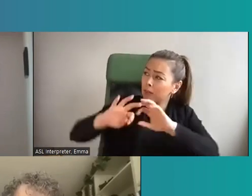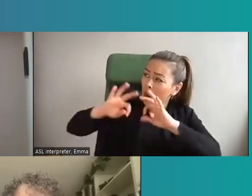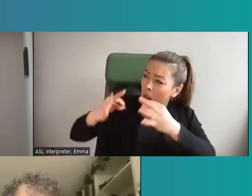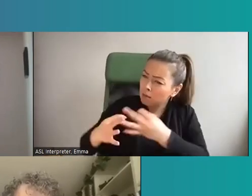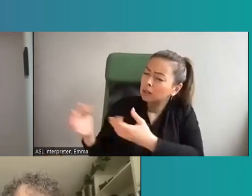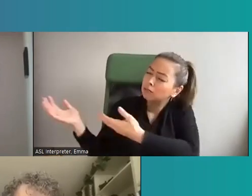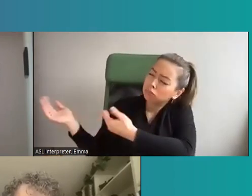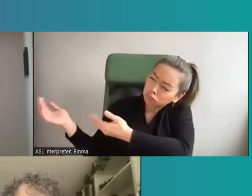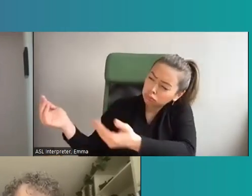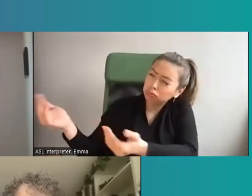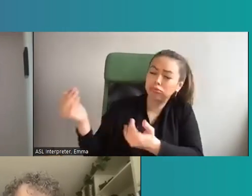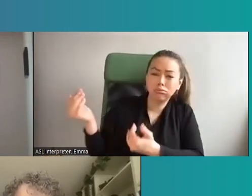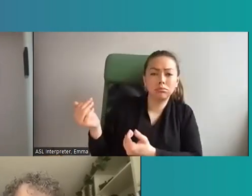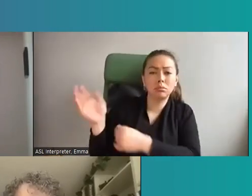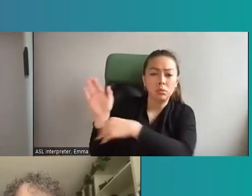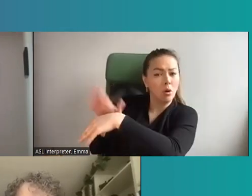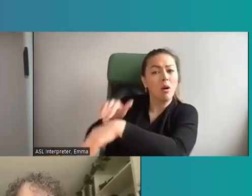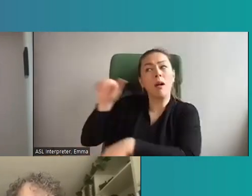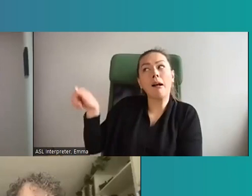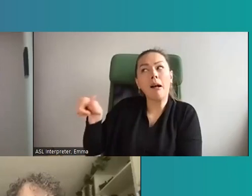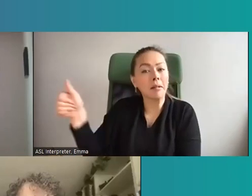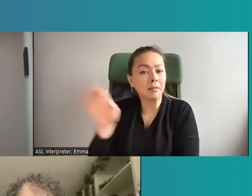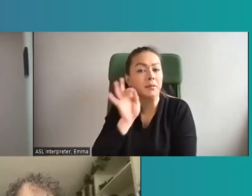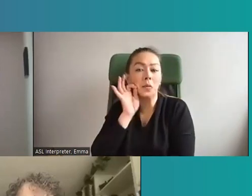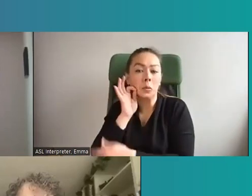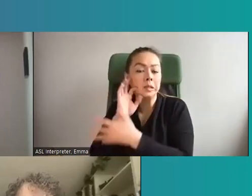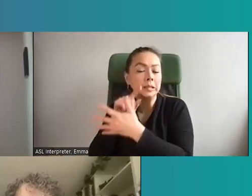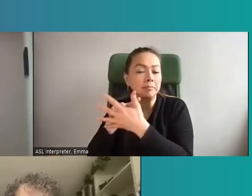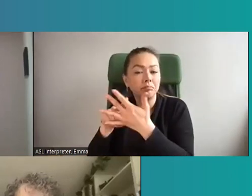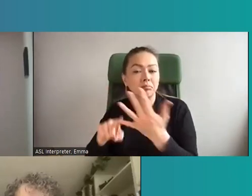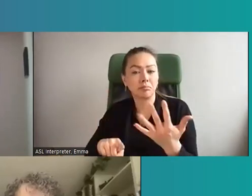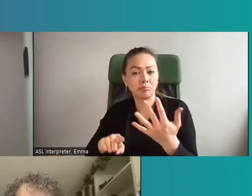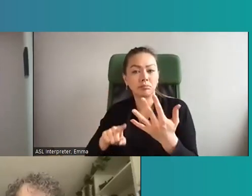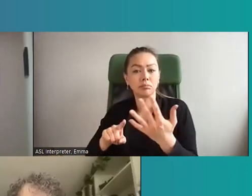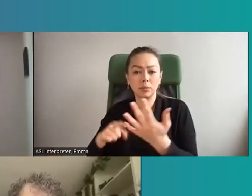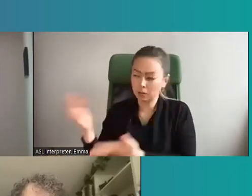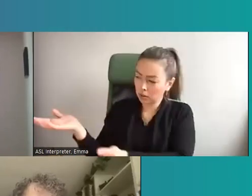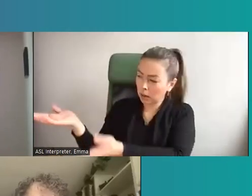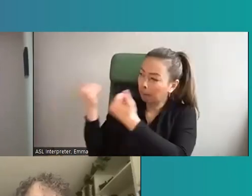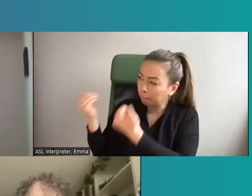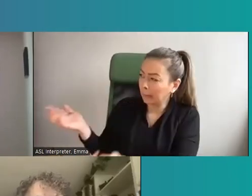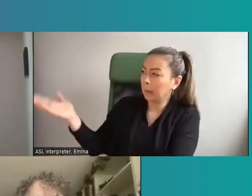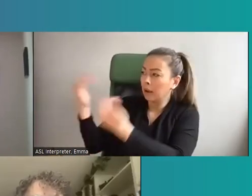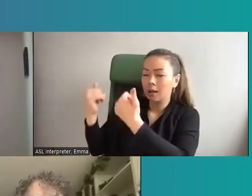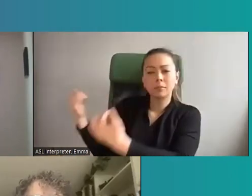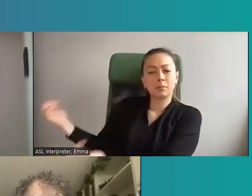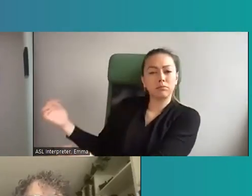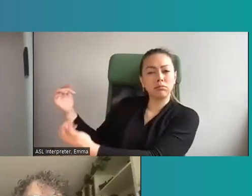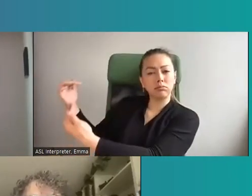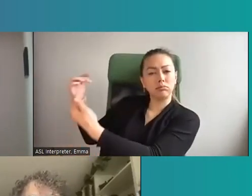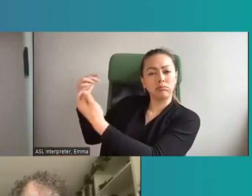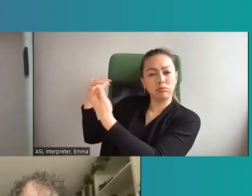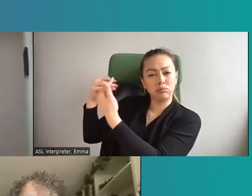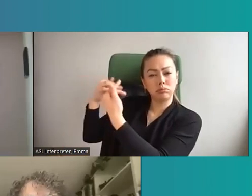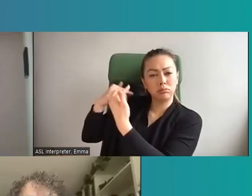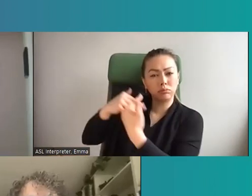clans, and we met nations. And so come in this direction and they'll celebrate you too. And so it goes